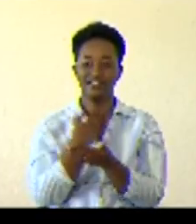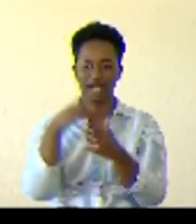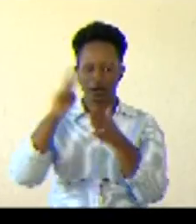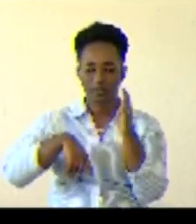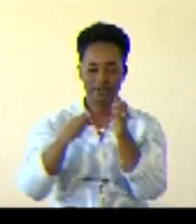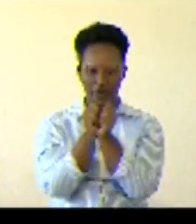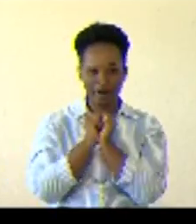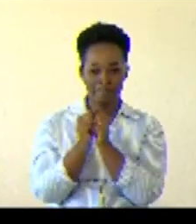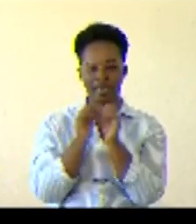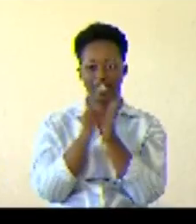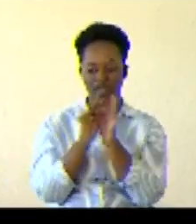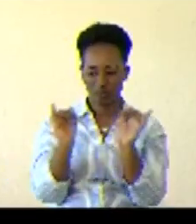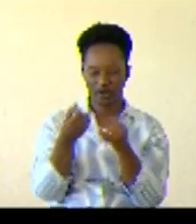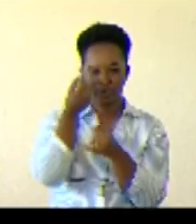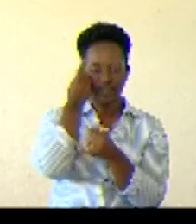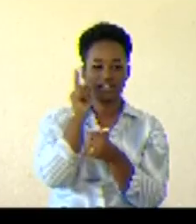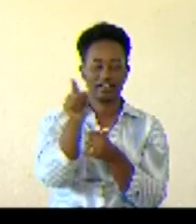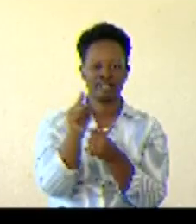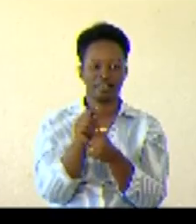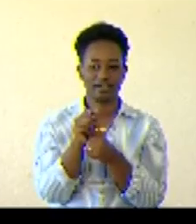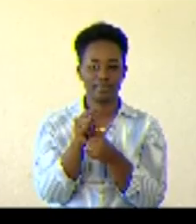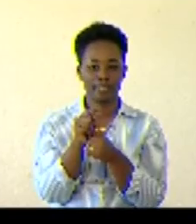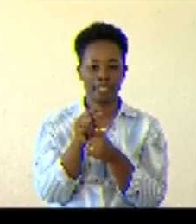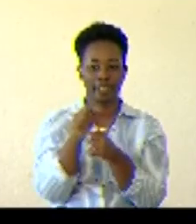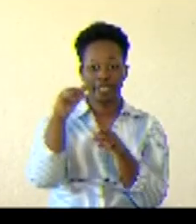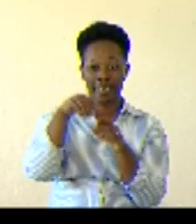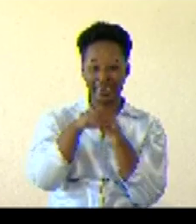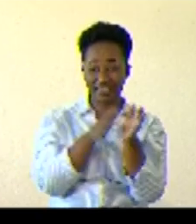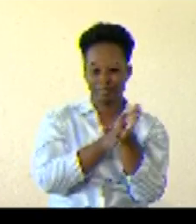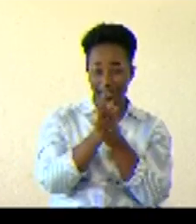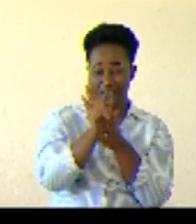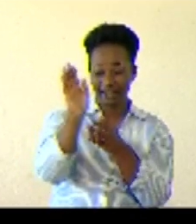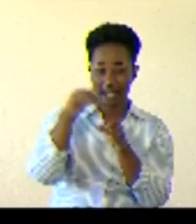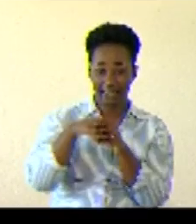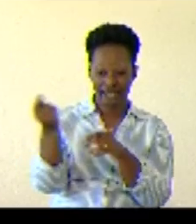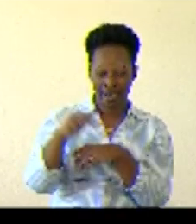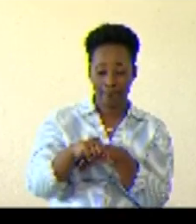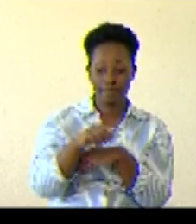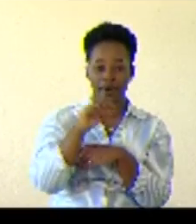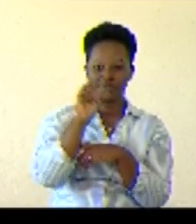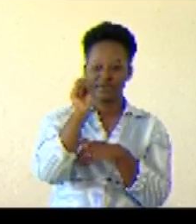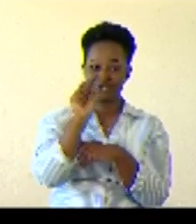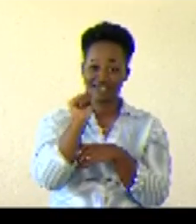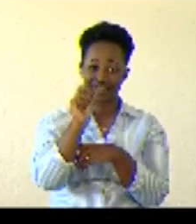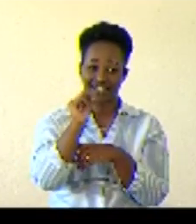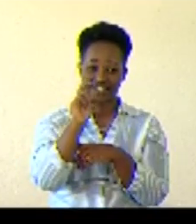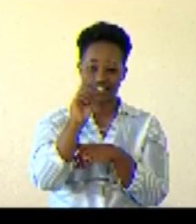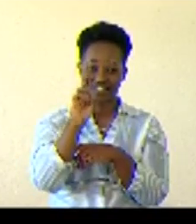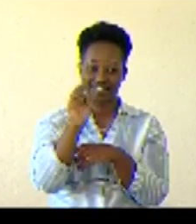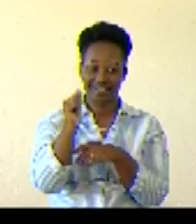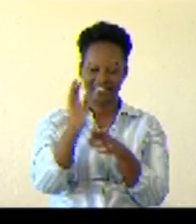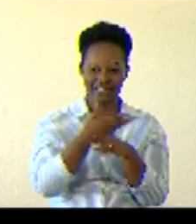read together and you try to understand it. In spending her income, Sandra shares it into consumption and